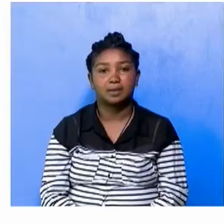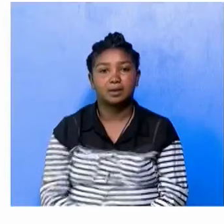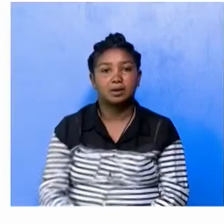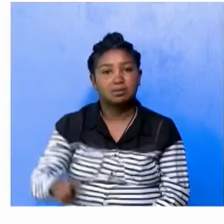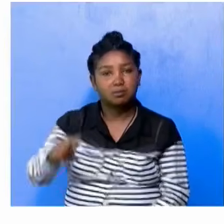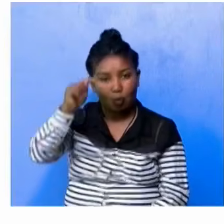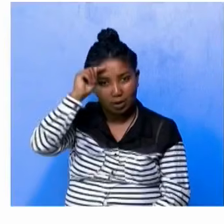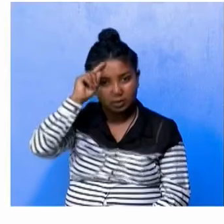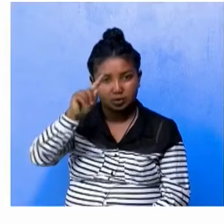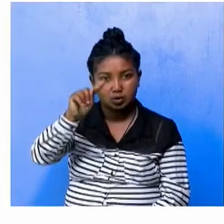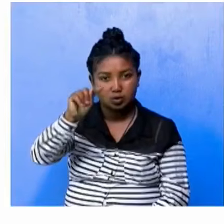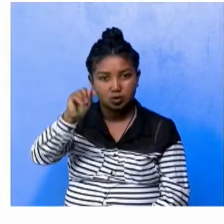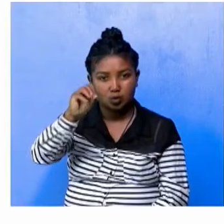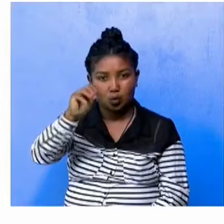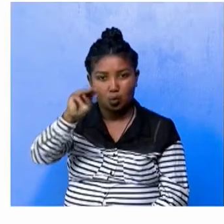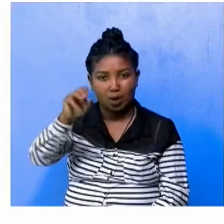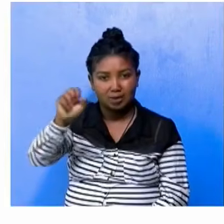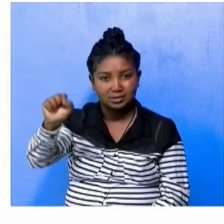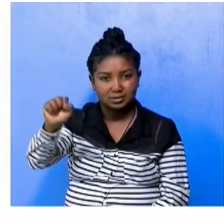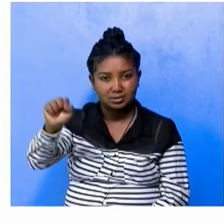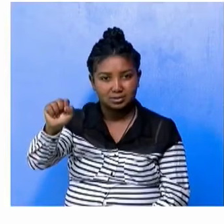Thomas,